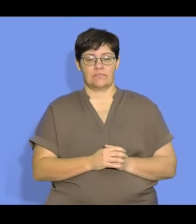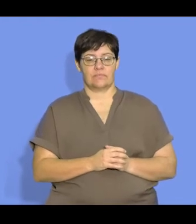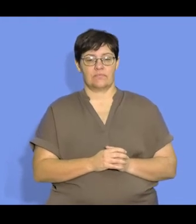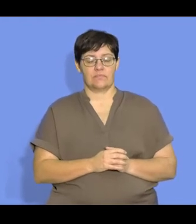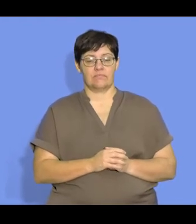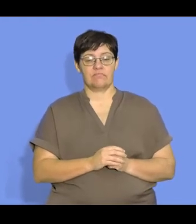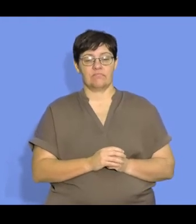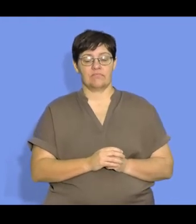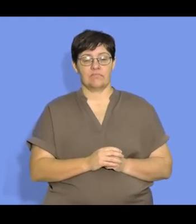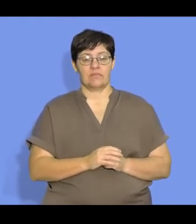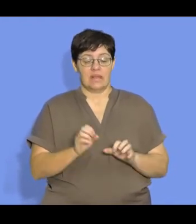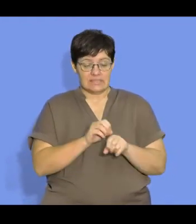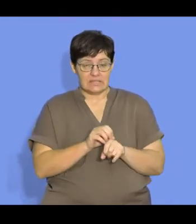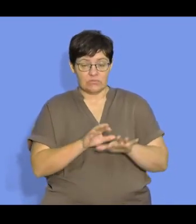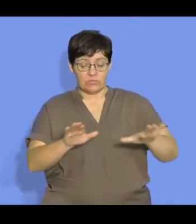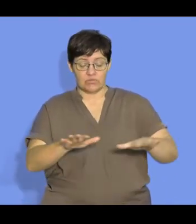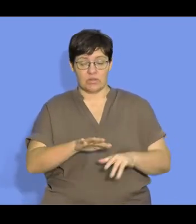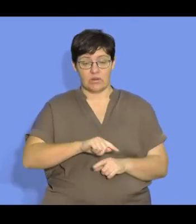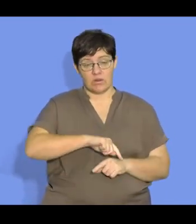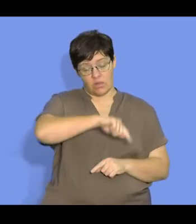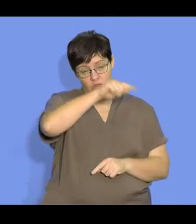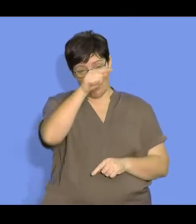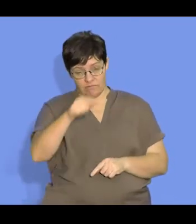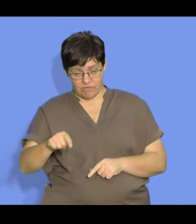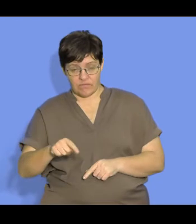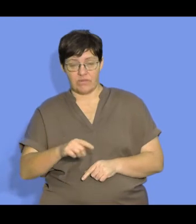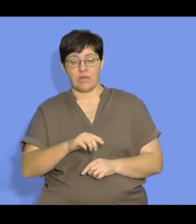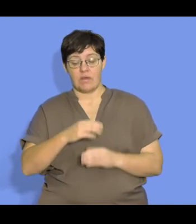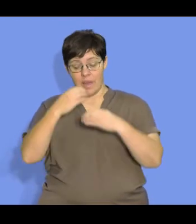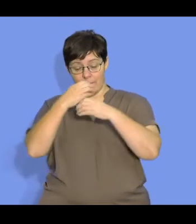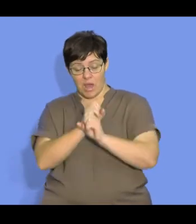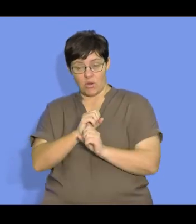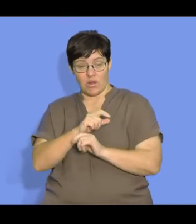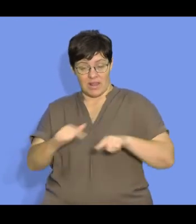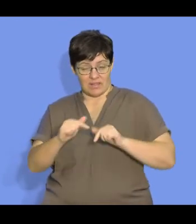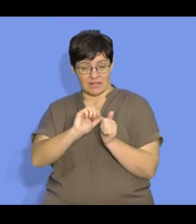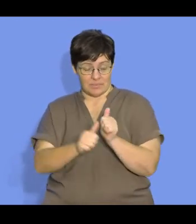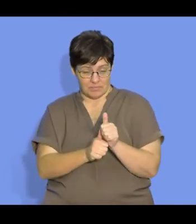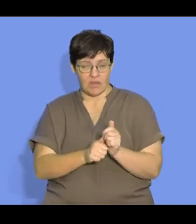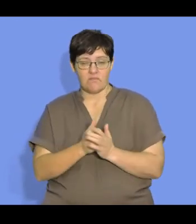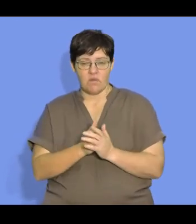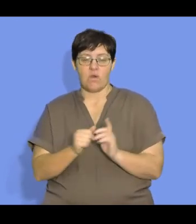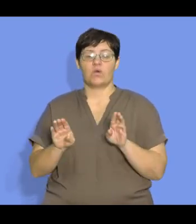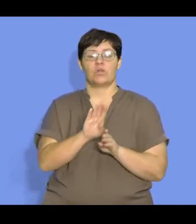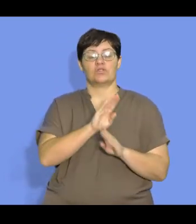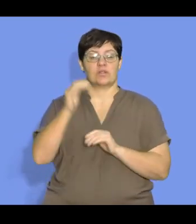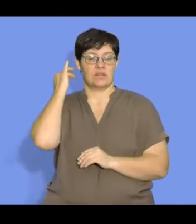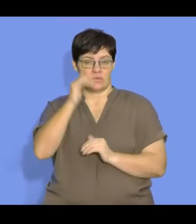The distribution curve that we're going to use on a sub-micro level linked to the collision theory is